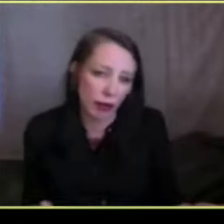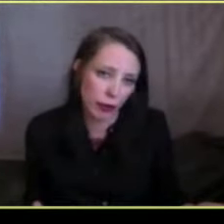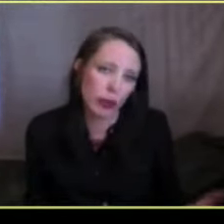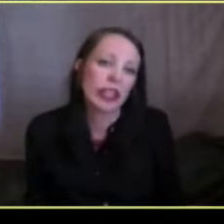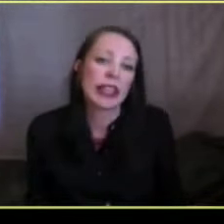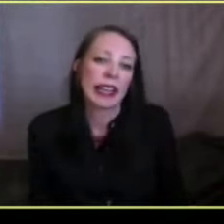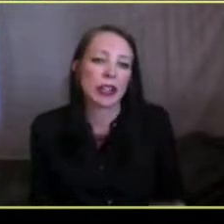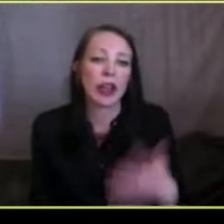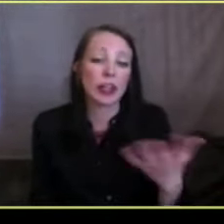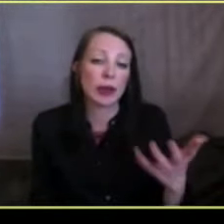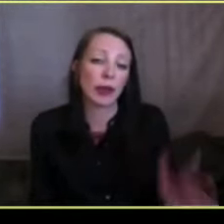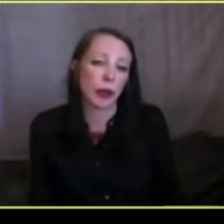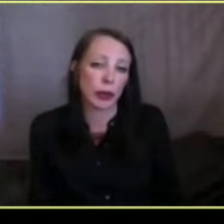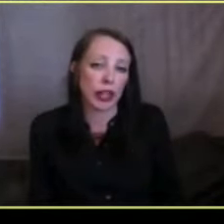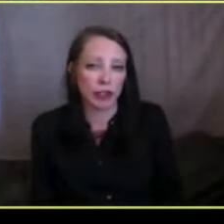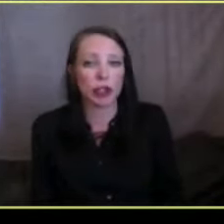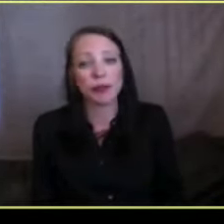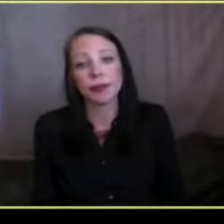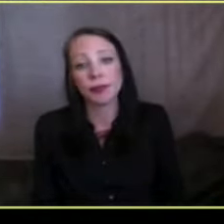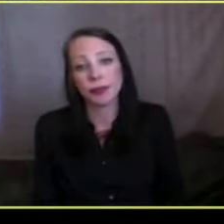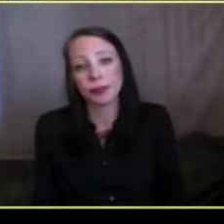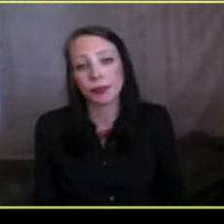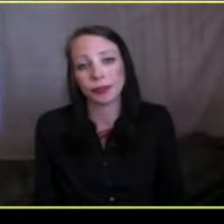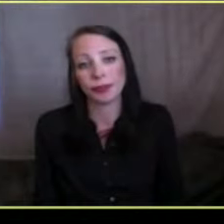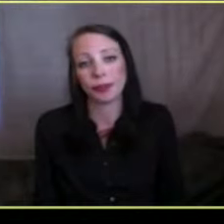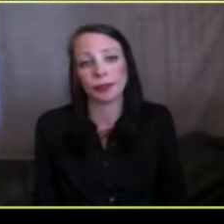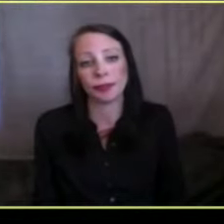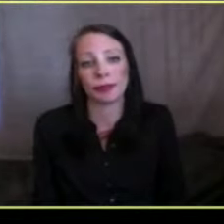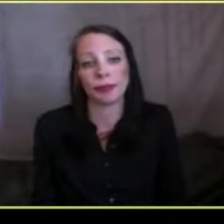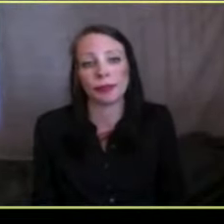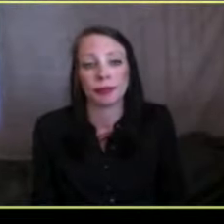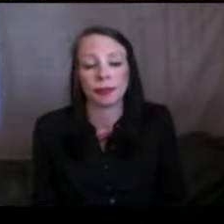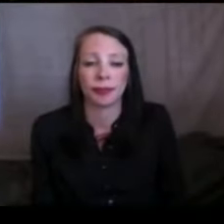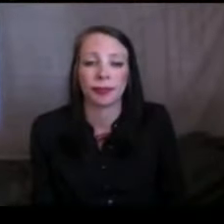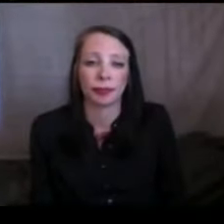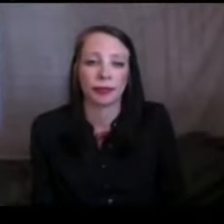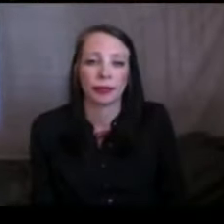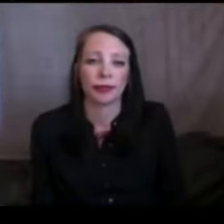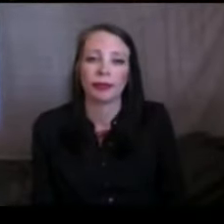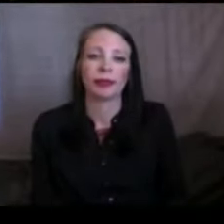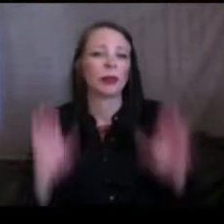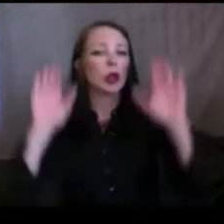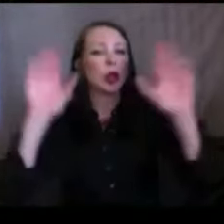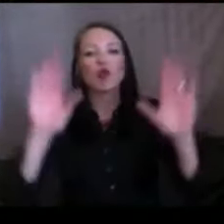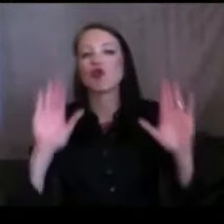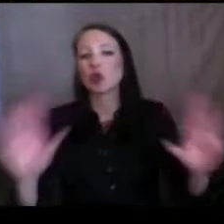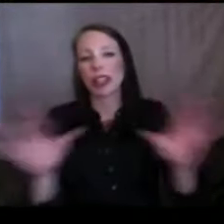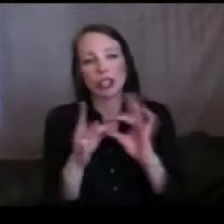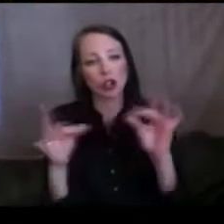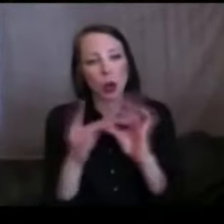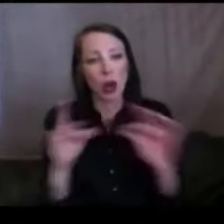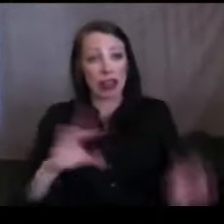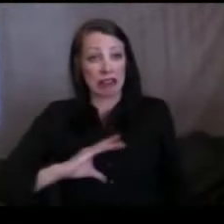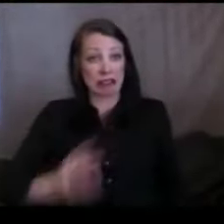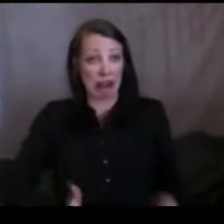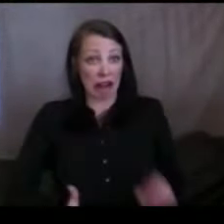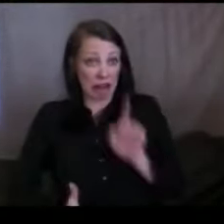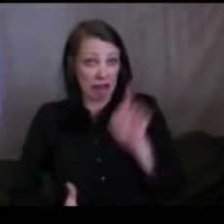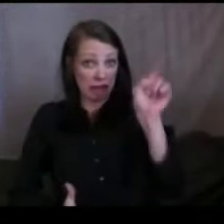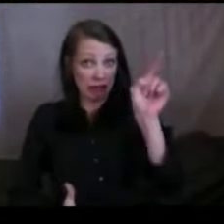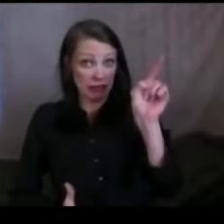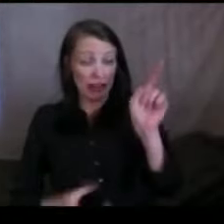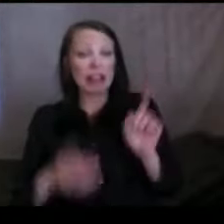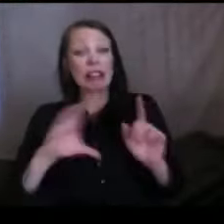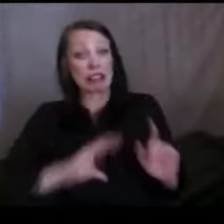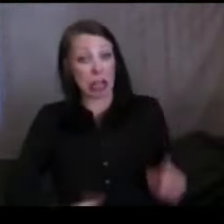buy their food. And so that's been really cool to have too. What a great story. So Tung, you've been a long time